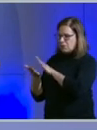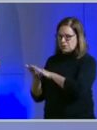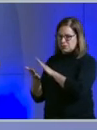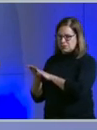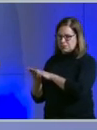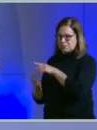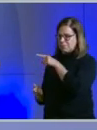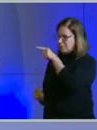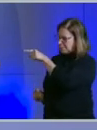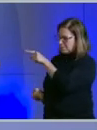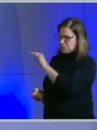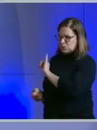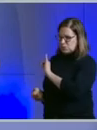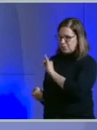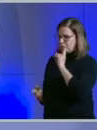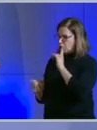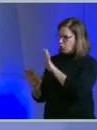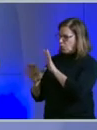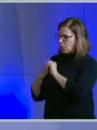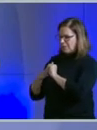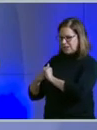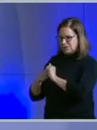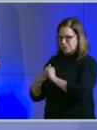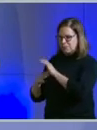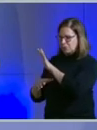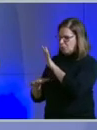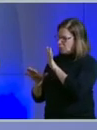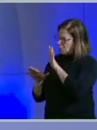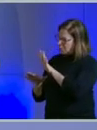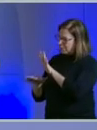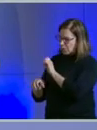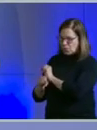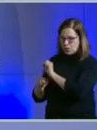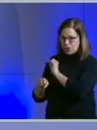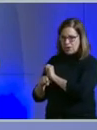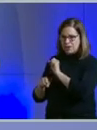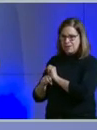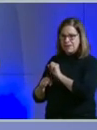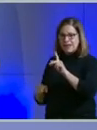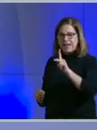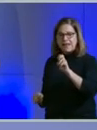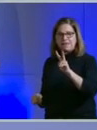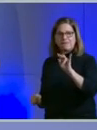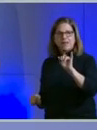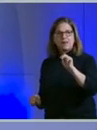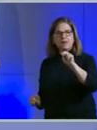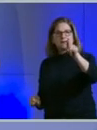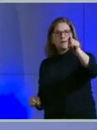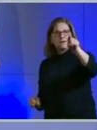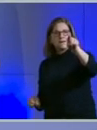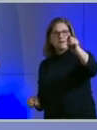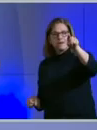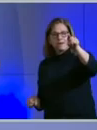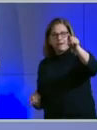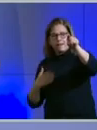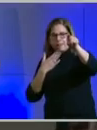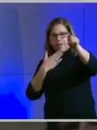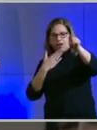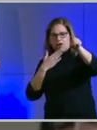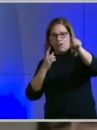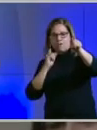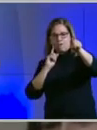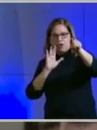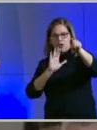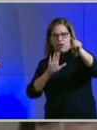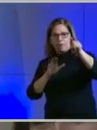wonderful leadership and work. Kevin Donahue is the deputy mayor for public safety and justice. Thank you, Kevin.